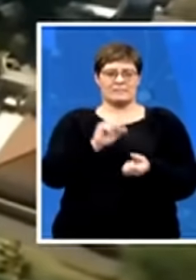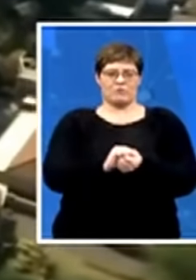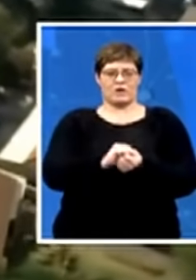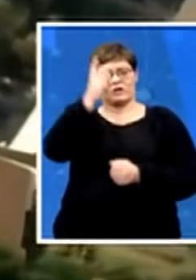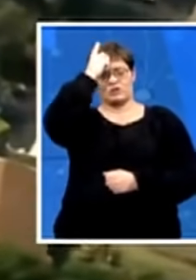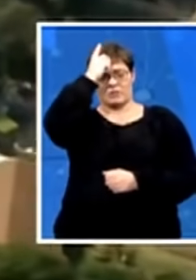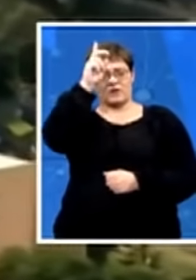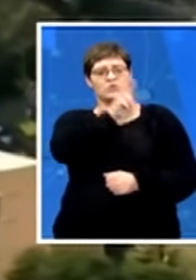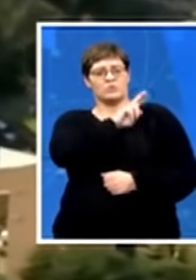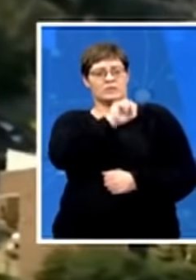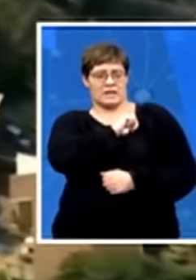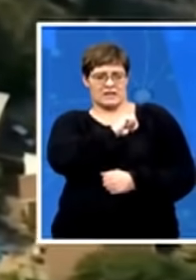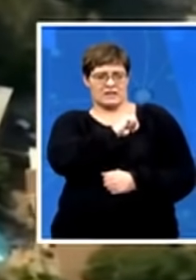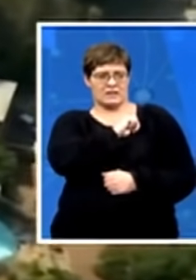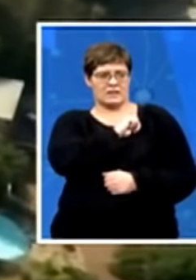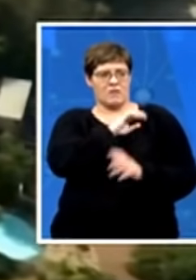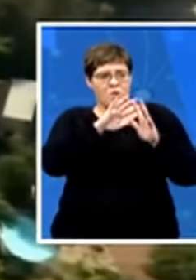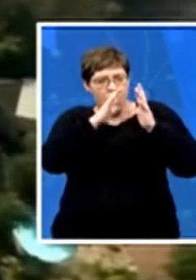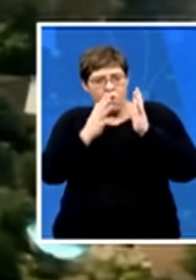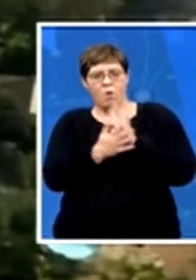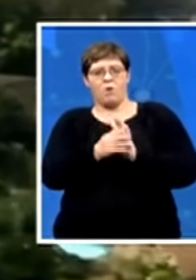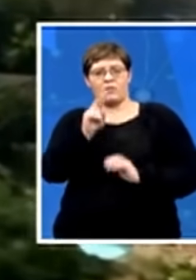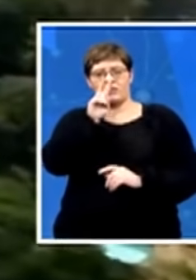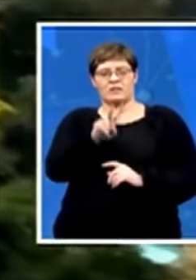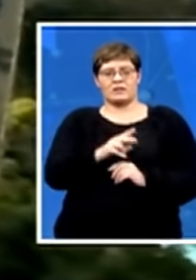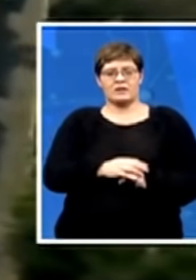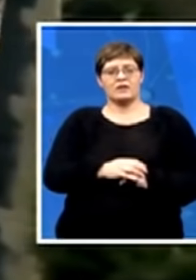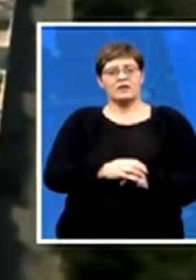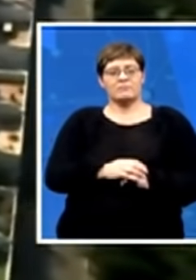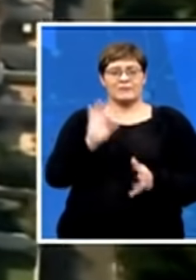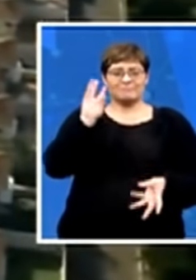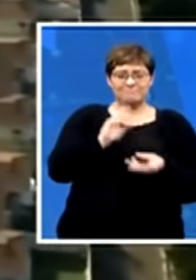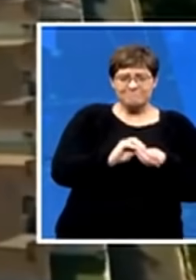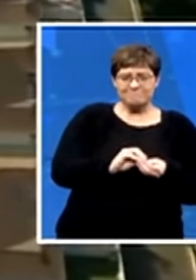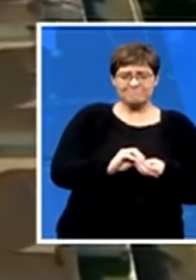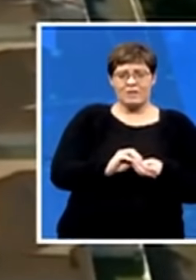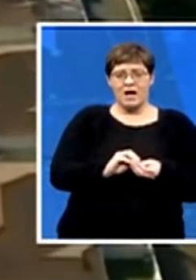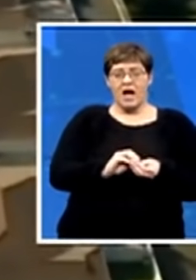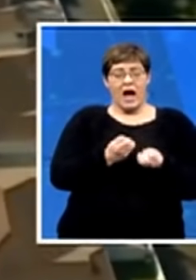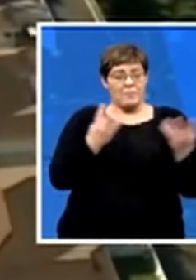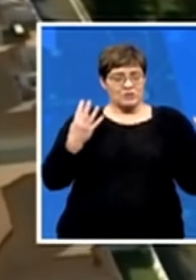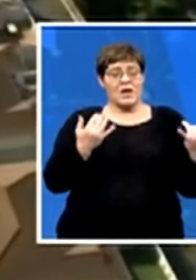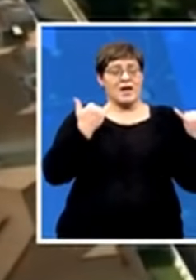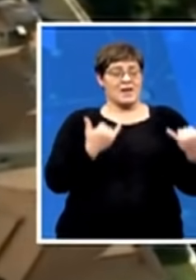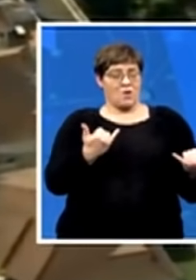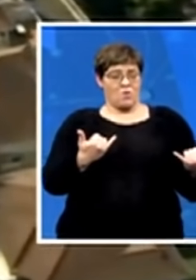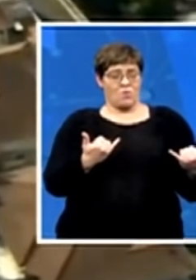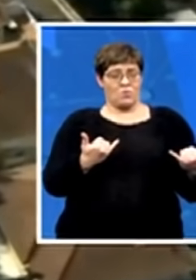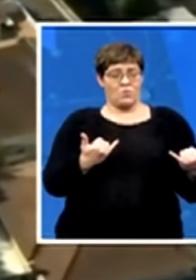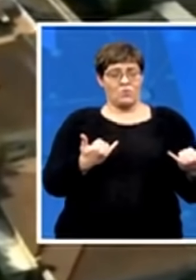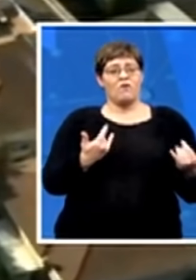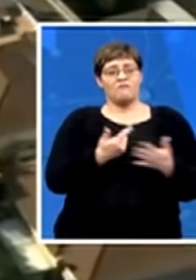whole, we are yet to see the total tally as it stands now in terms of deaths because of the